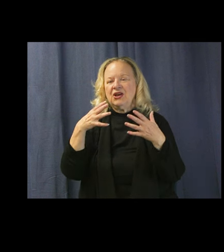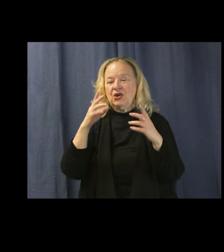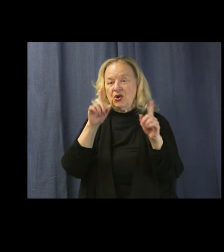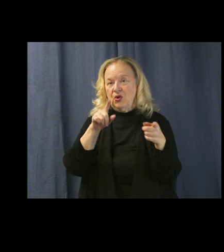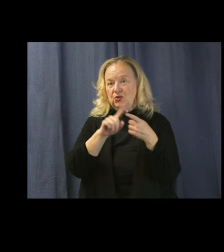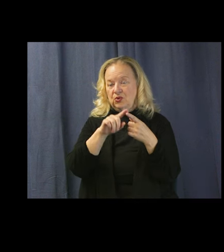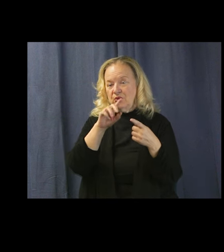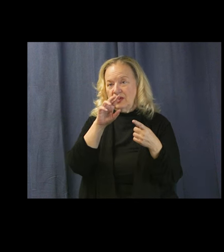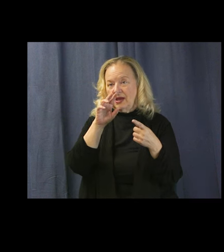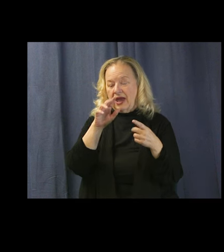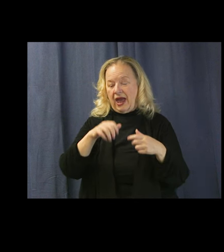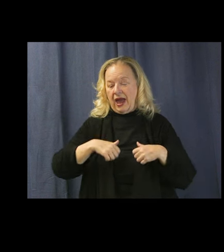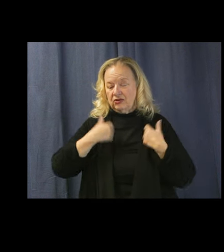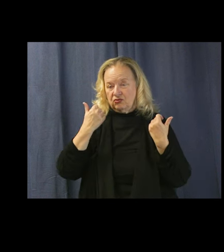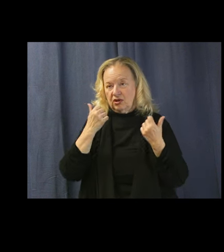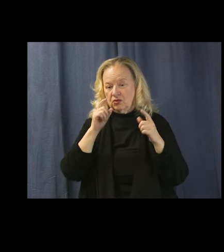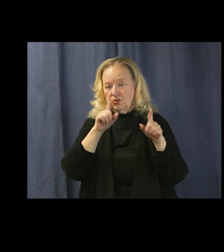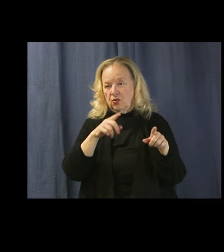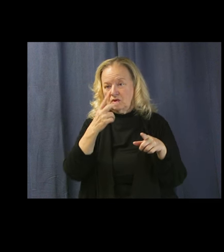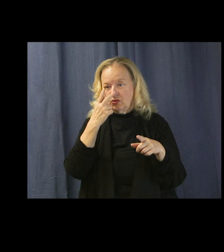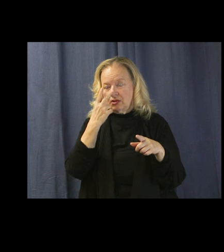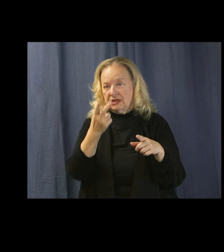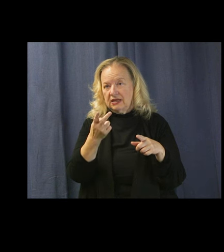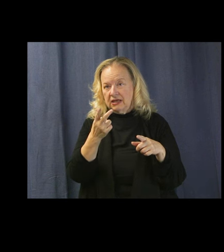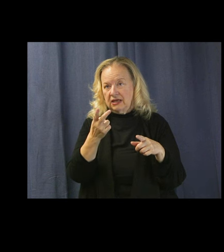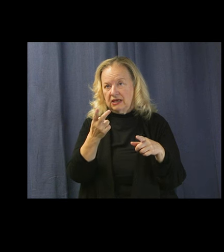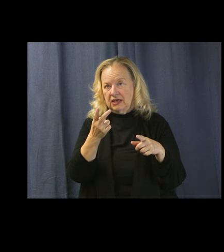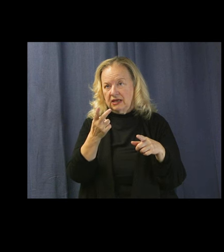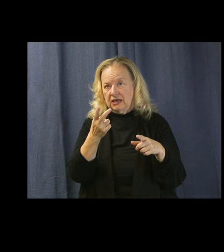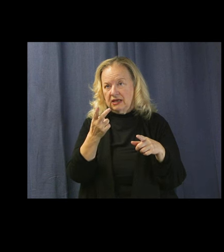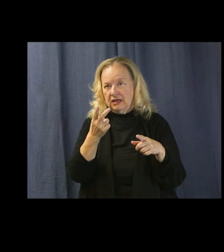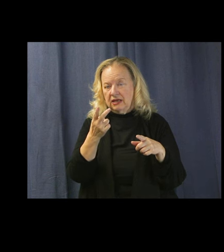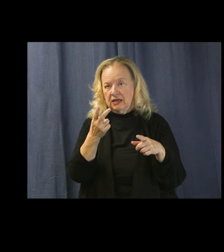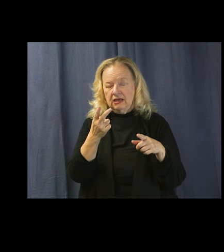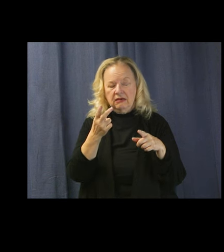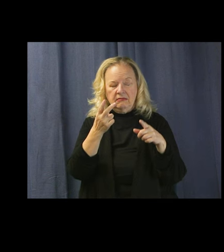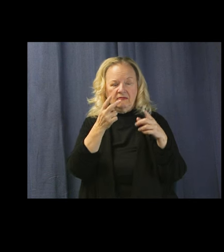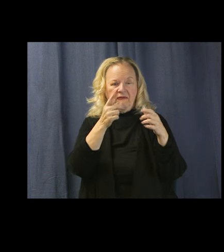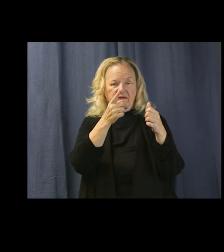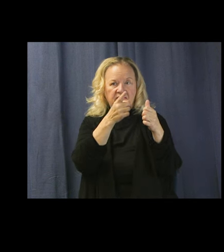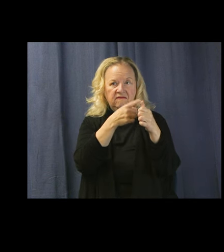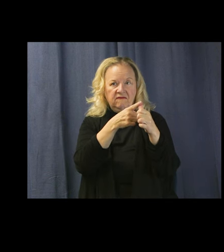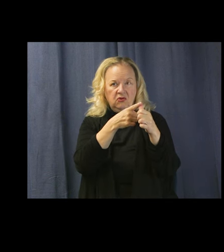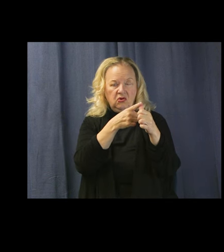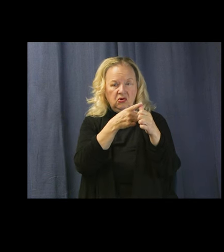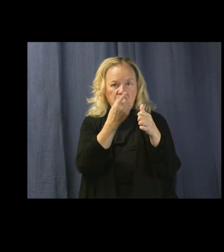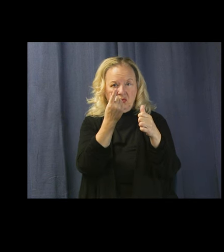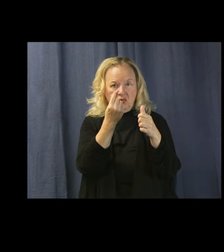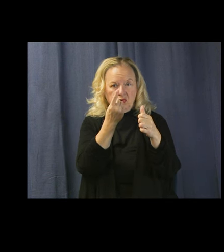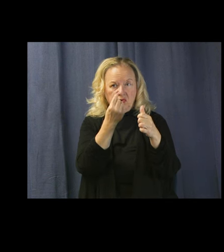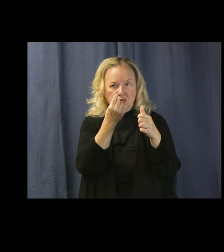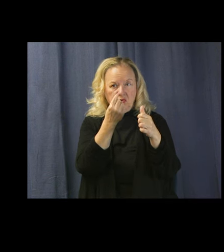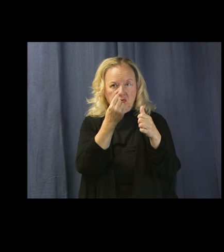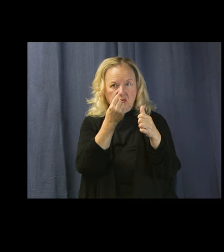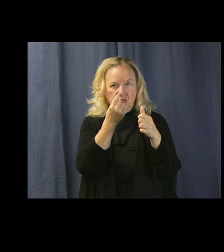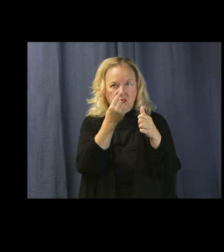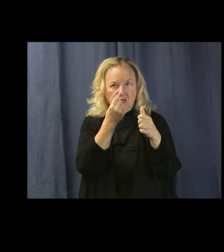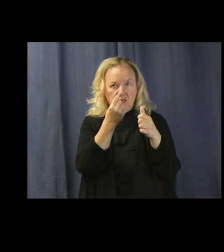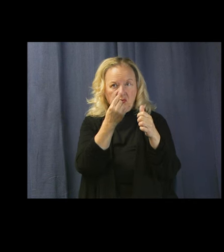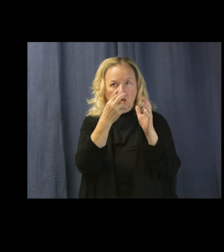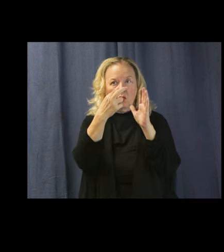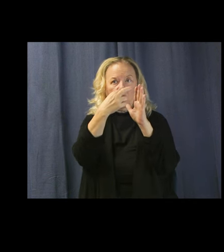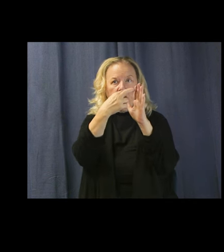Once you're there, you'll see this screen in front of you. The first thing to do is to click on Register